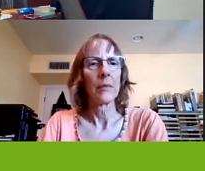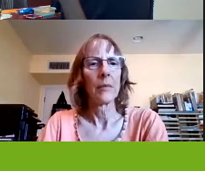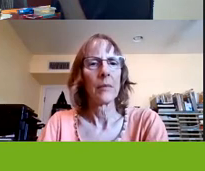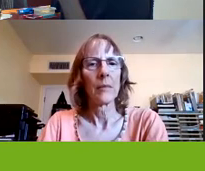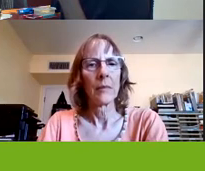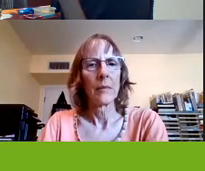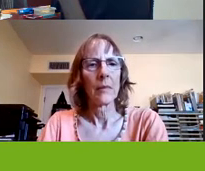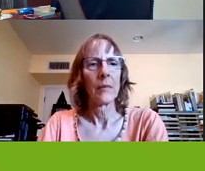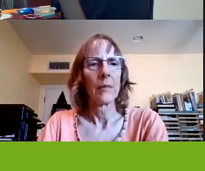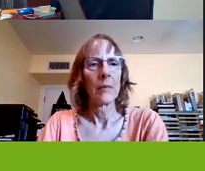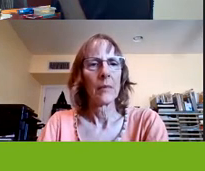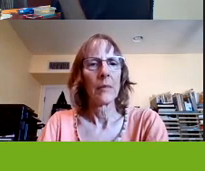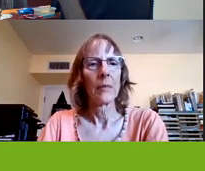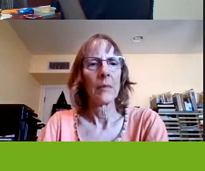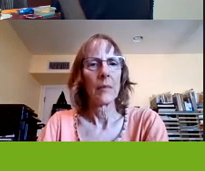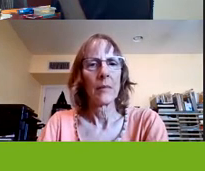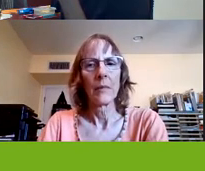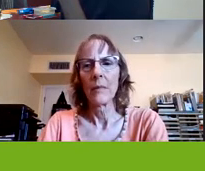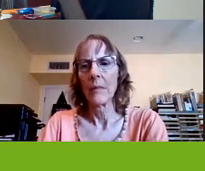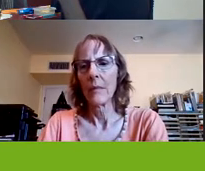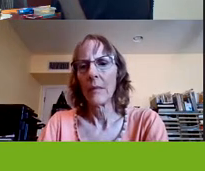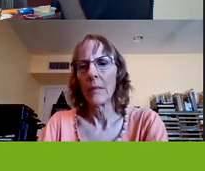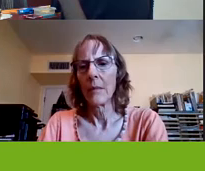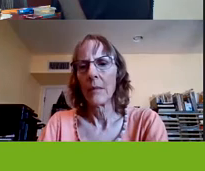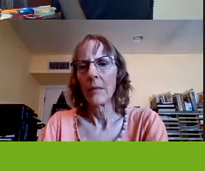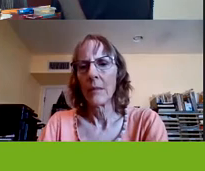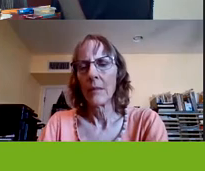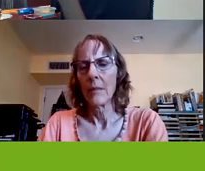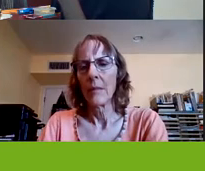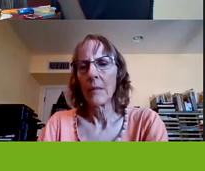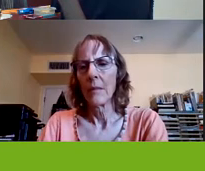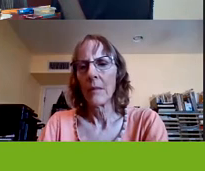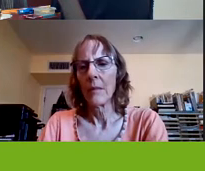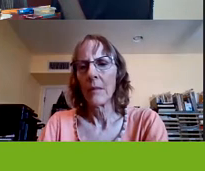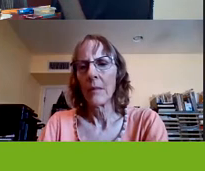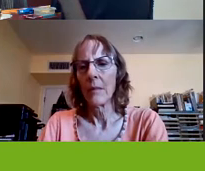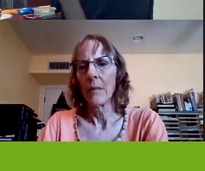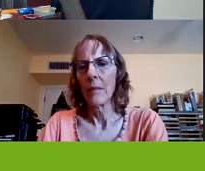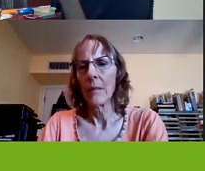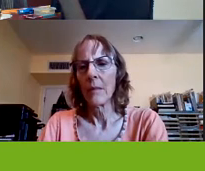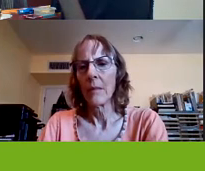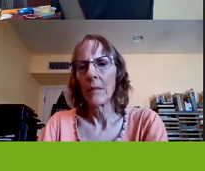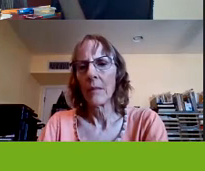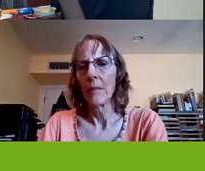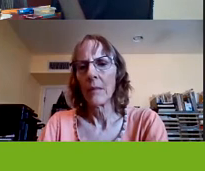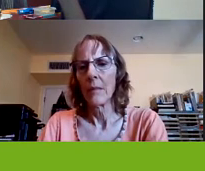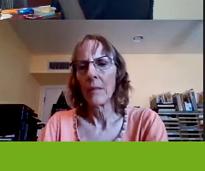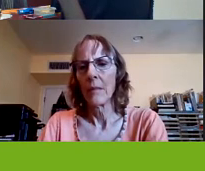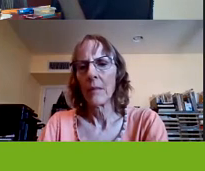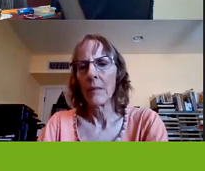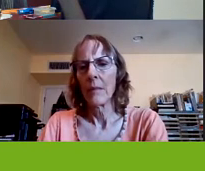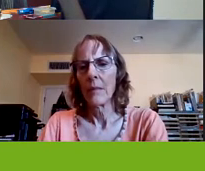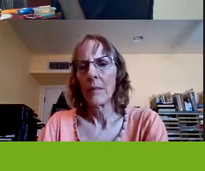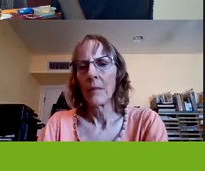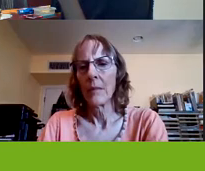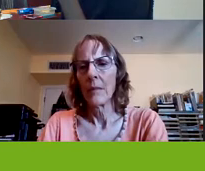as far as genocide, forced assimilation, colonization. But now seeing how a